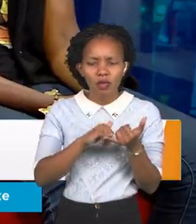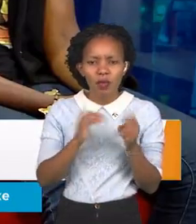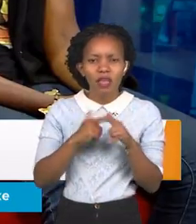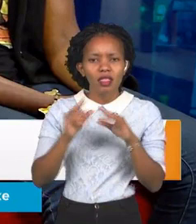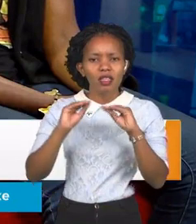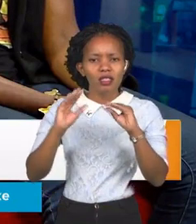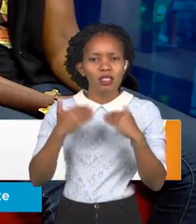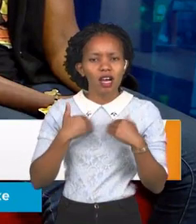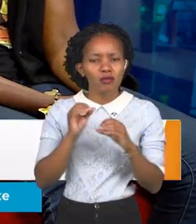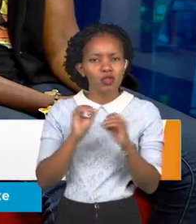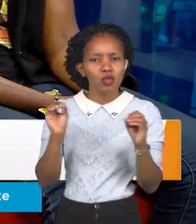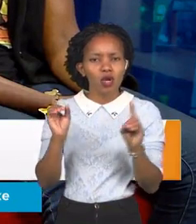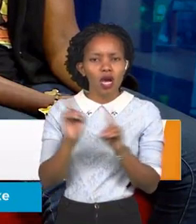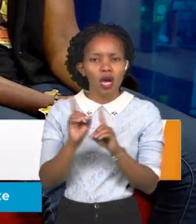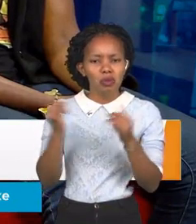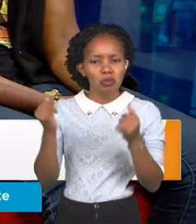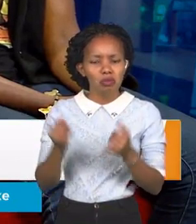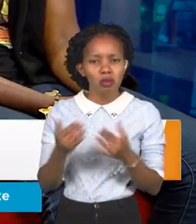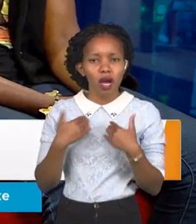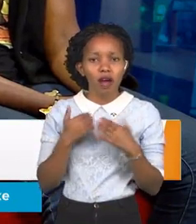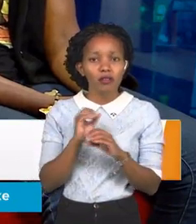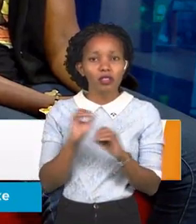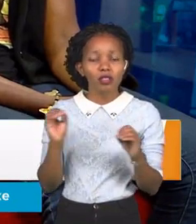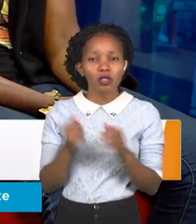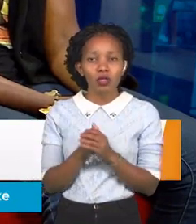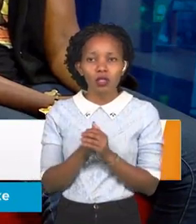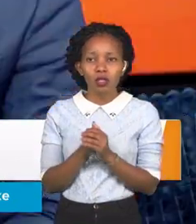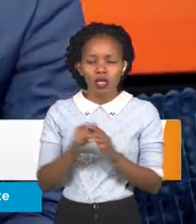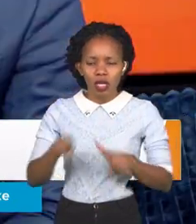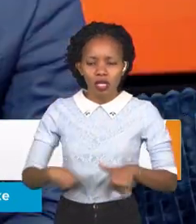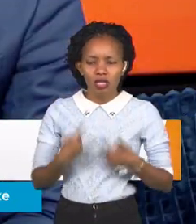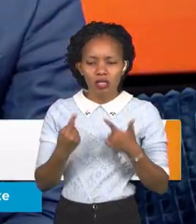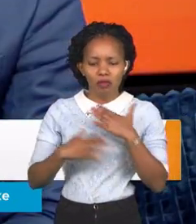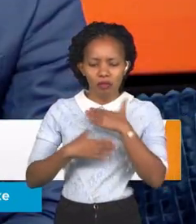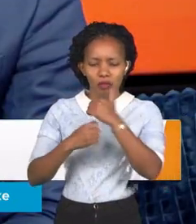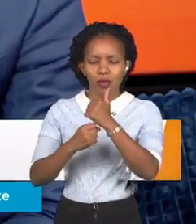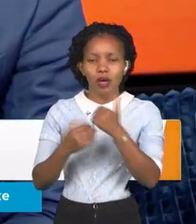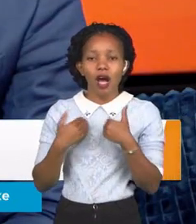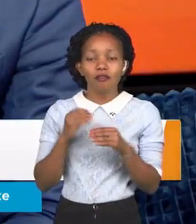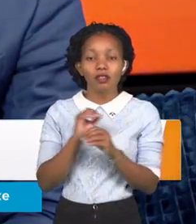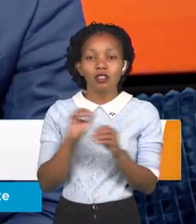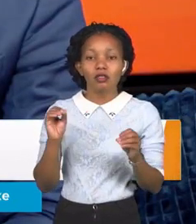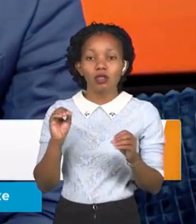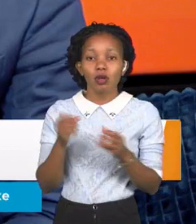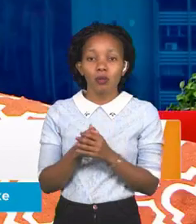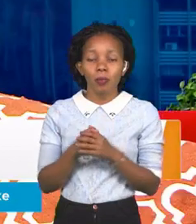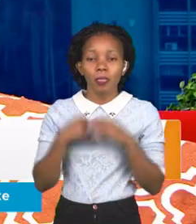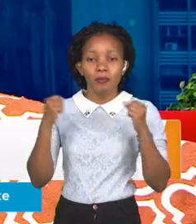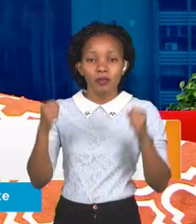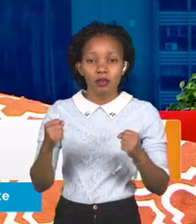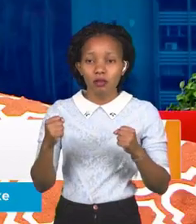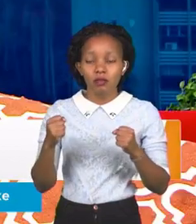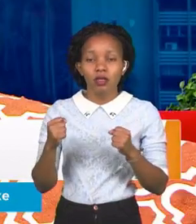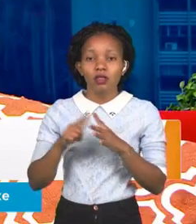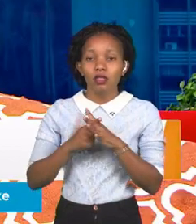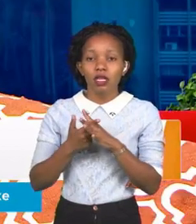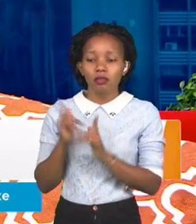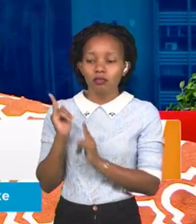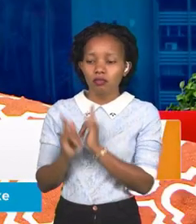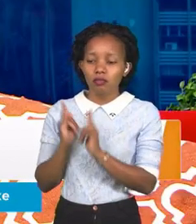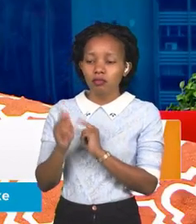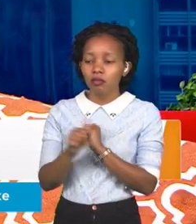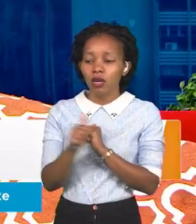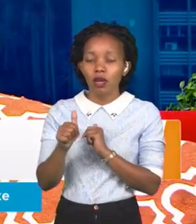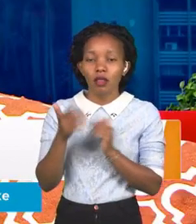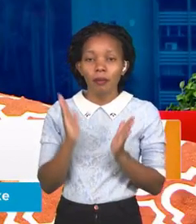teaching, they do not have the orientation, they do not have the self-esteem to stand dating another